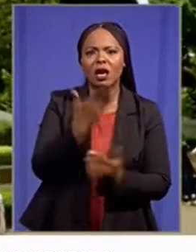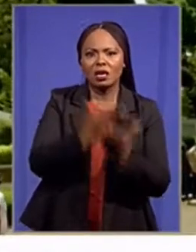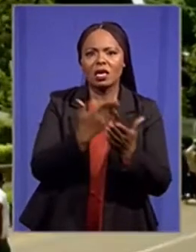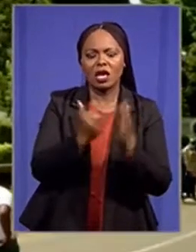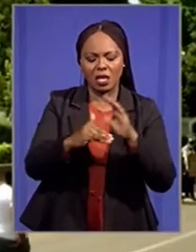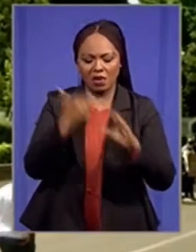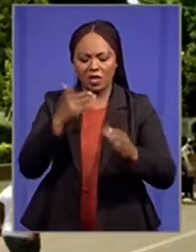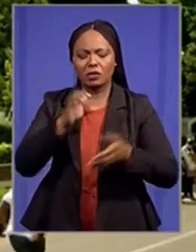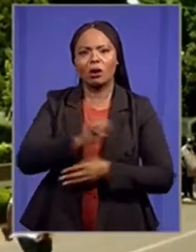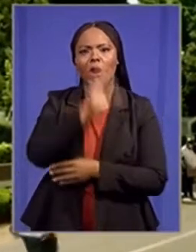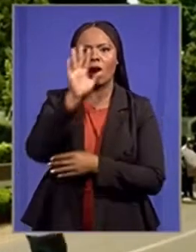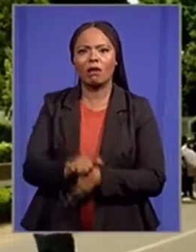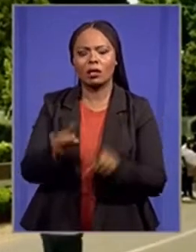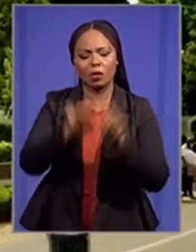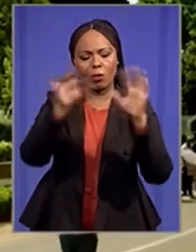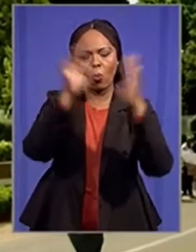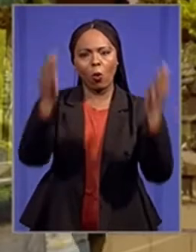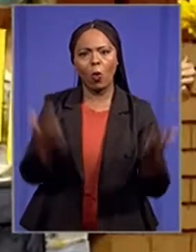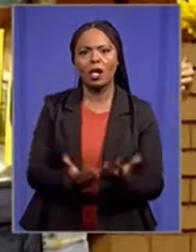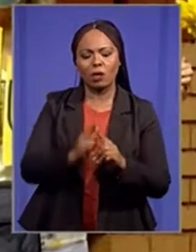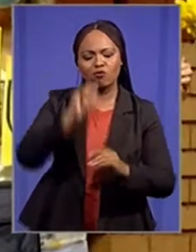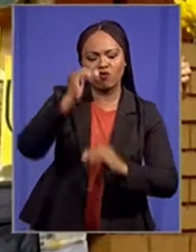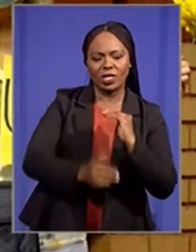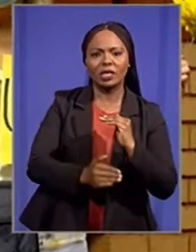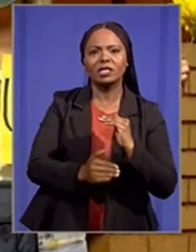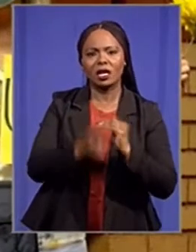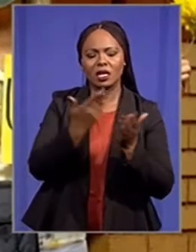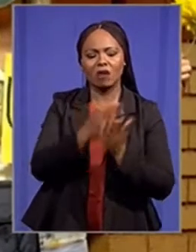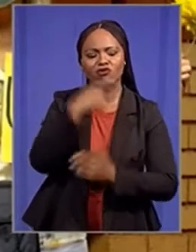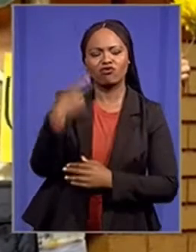le polokesego mo lefatsheng. Fela